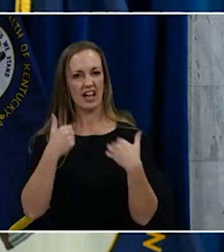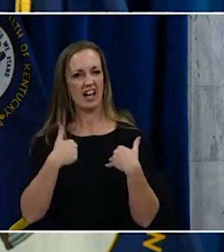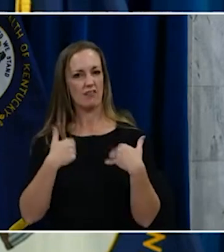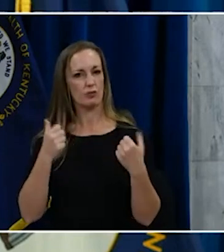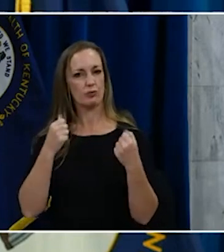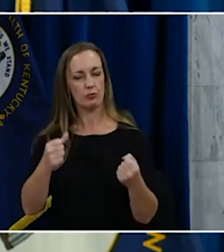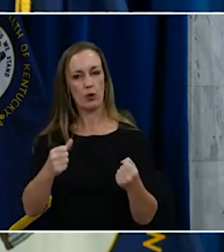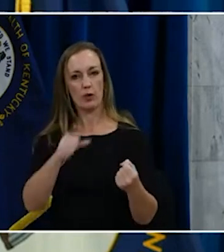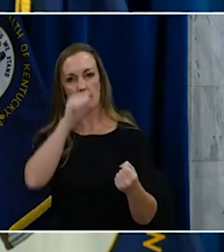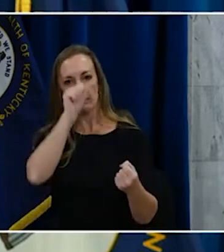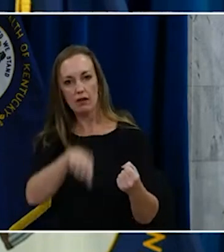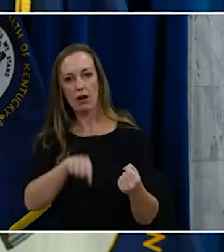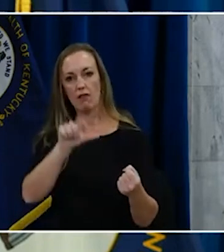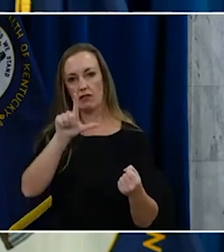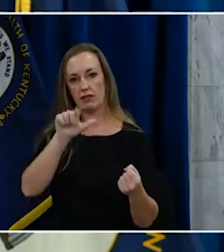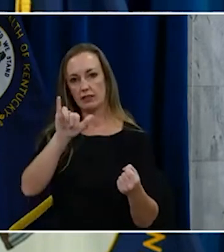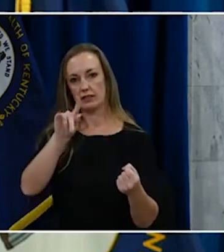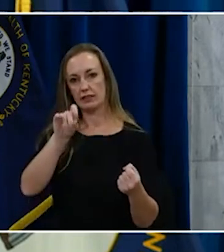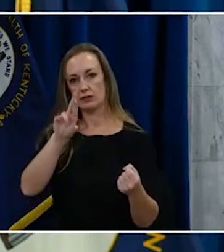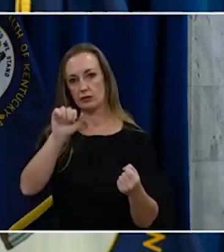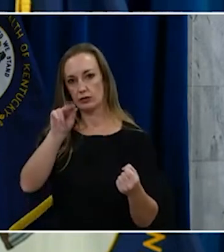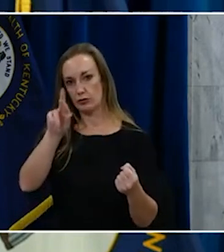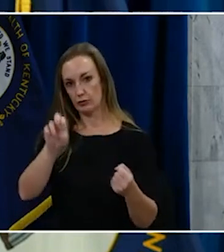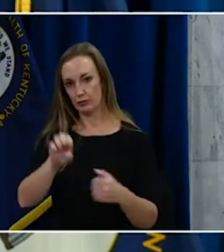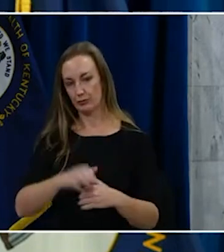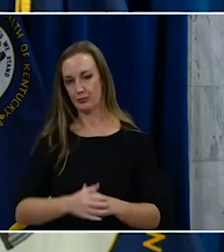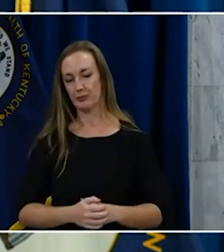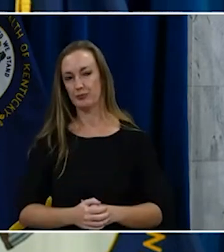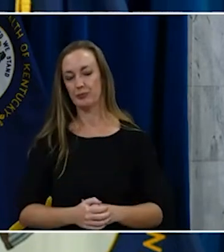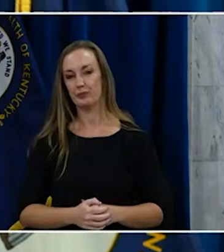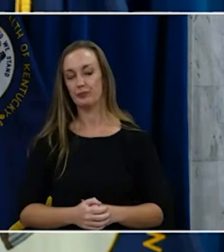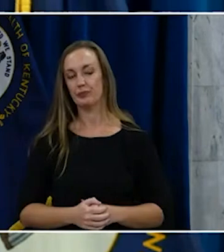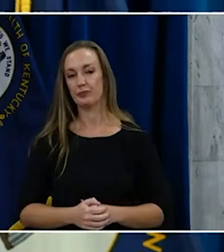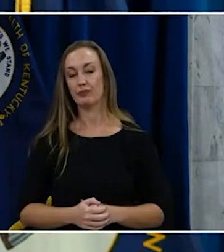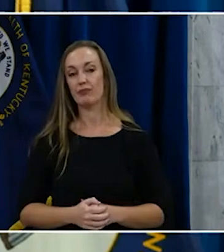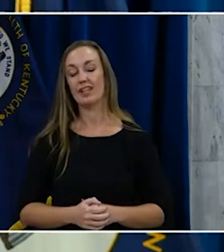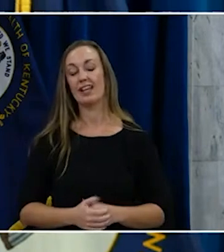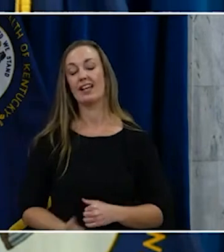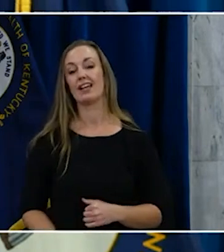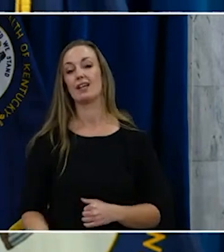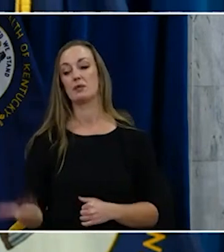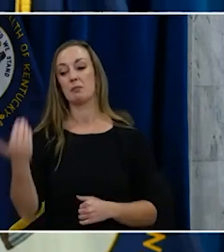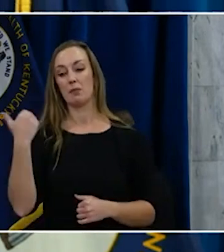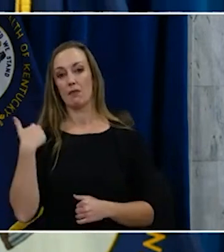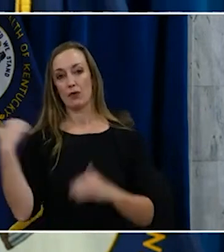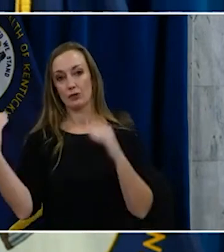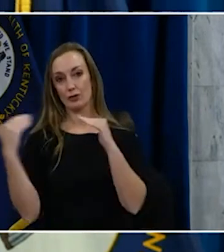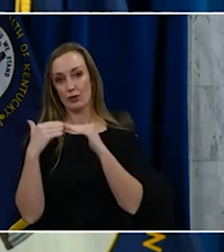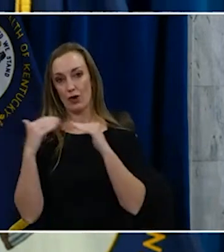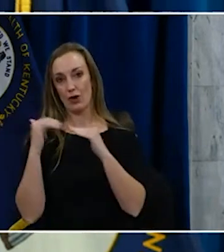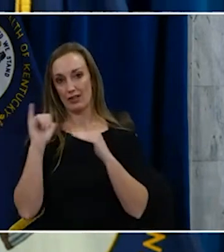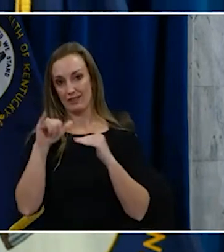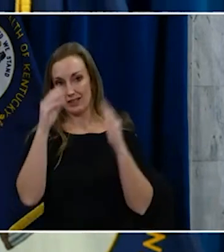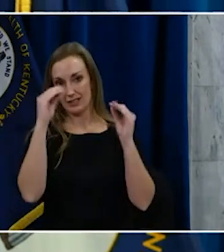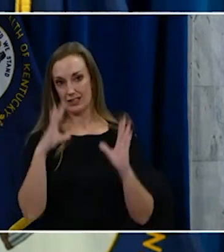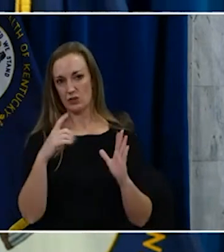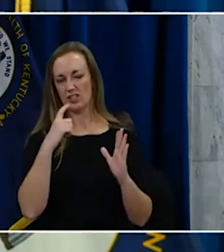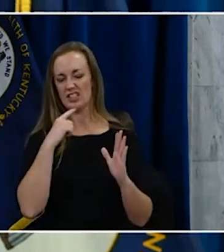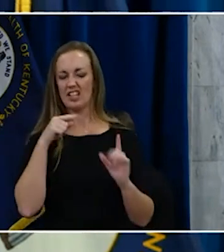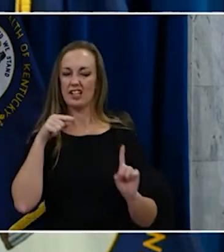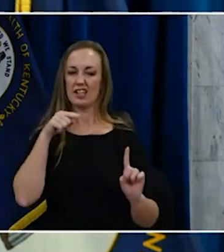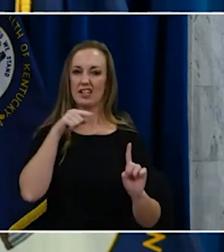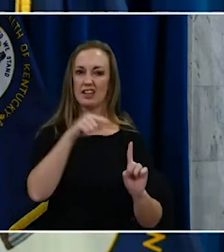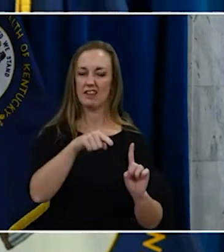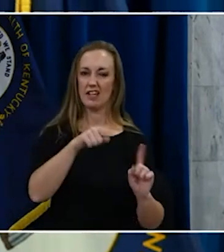has a strong love of literature. A former colleague of this teacher said, they